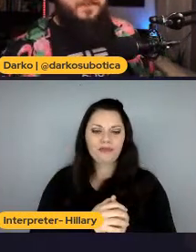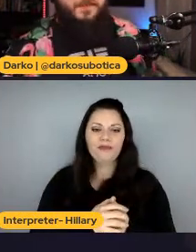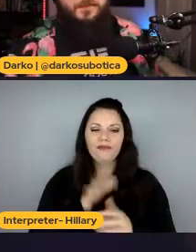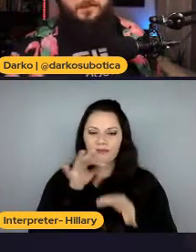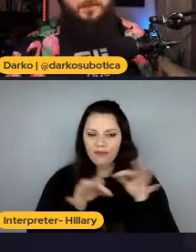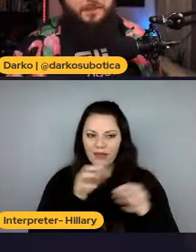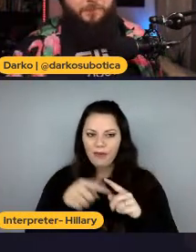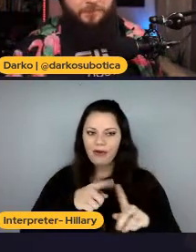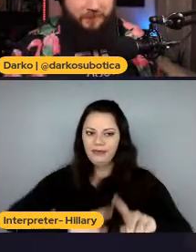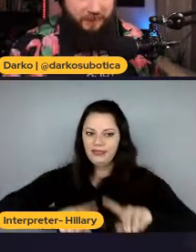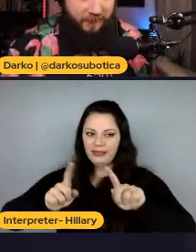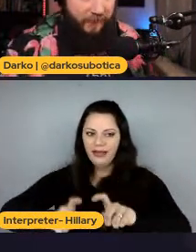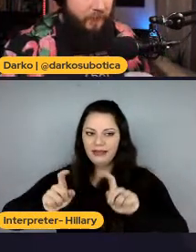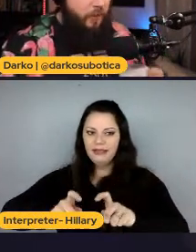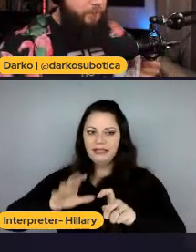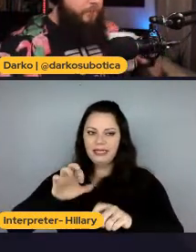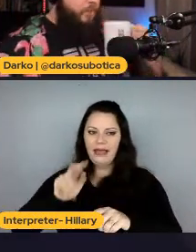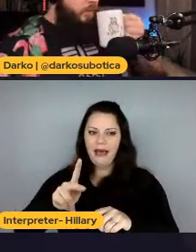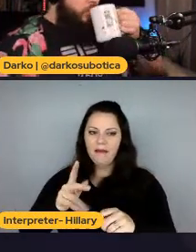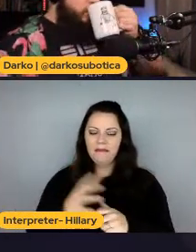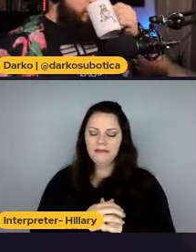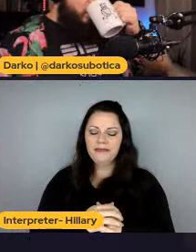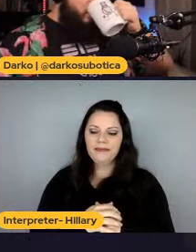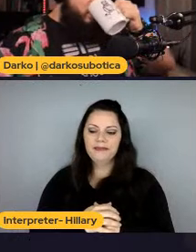about testing some CDK here.